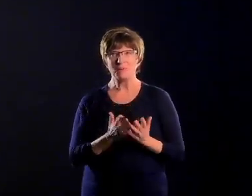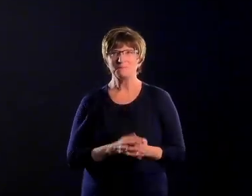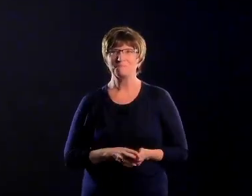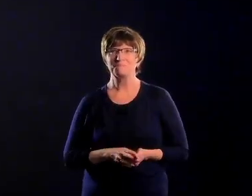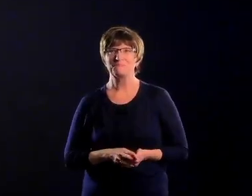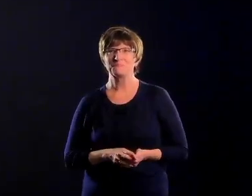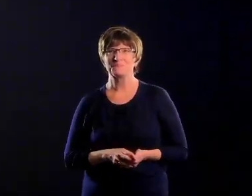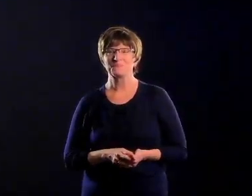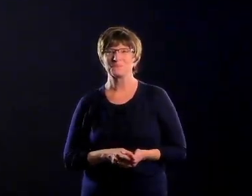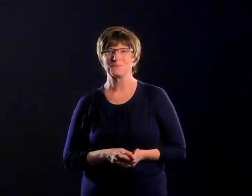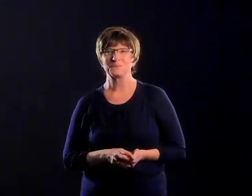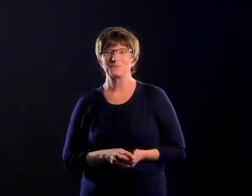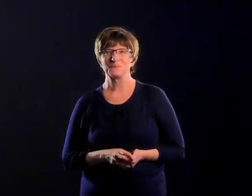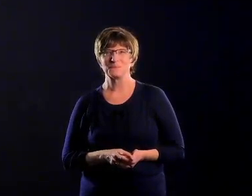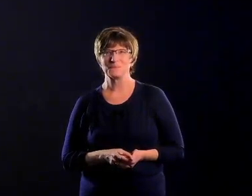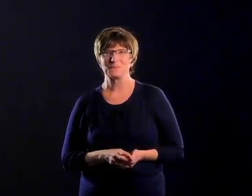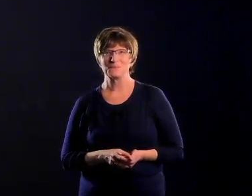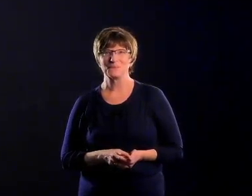to the human heart.